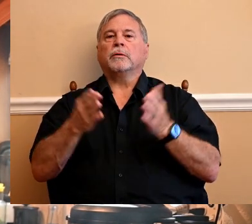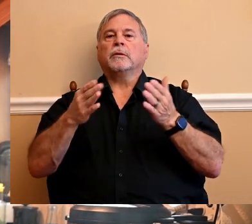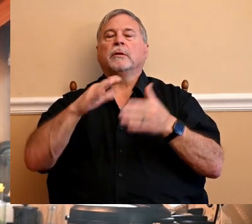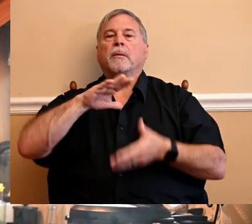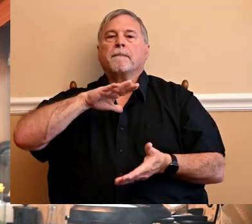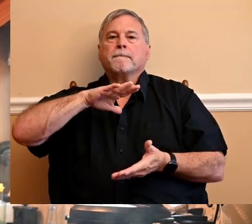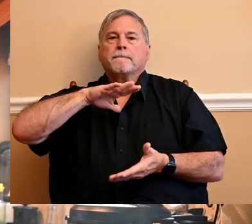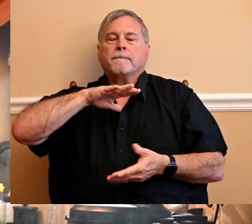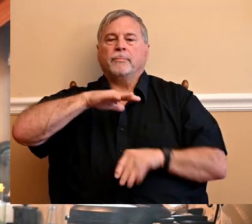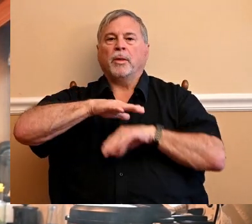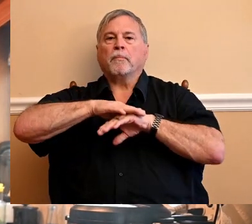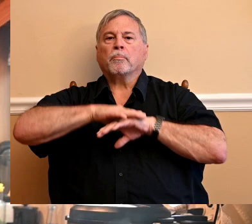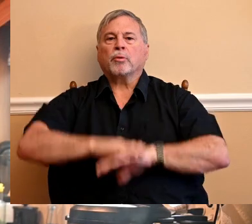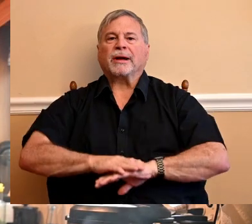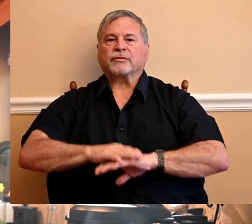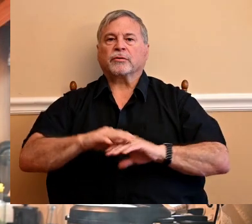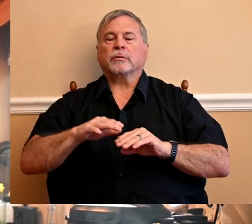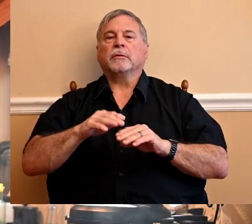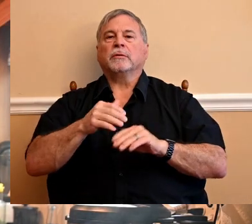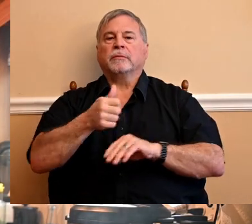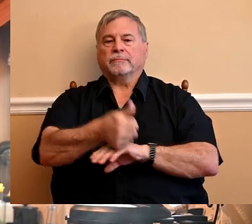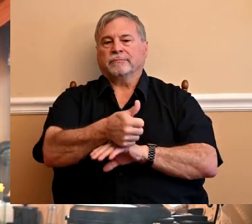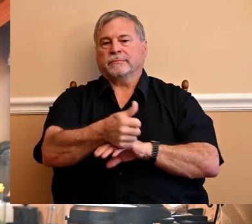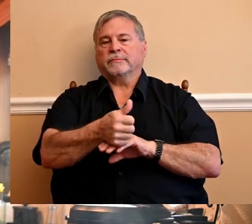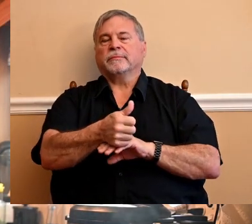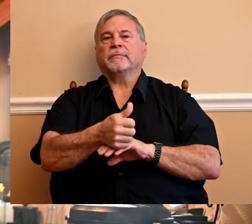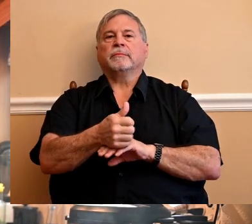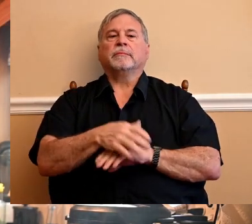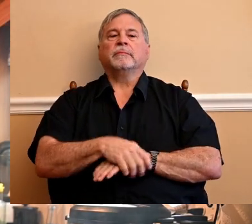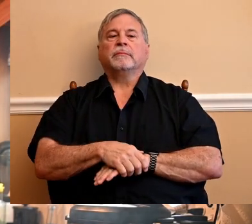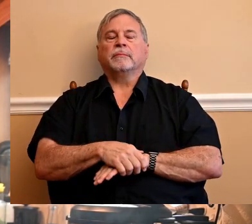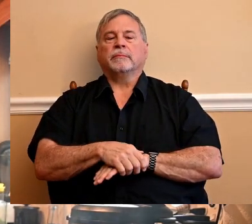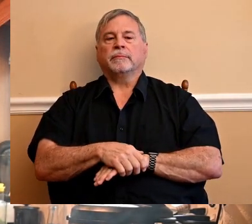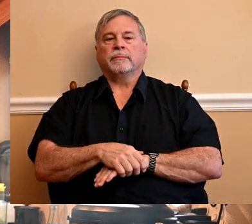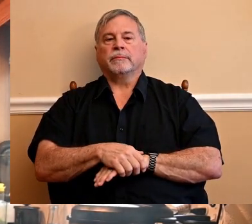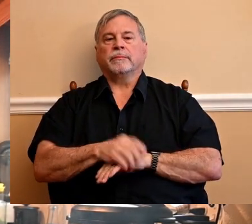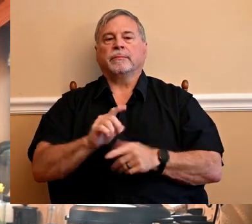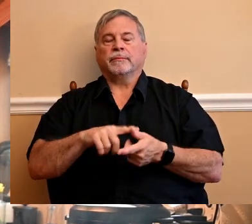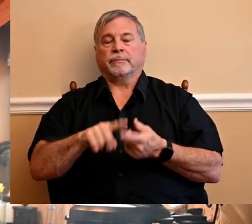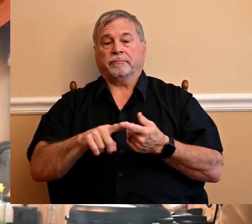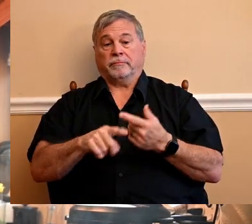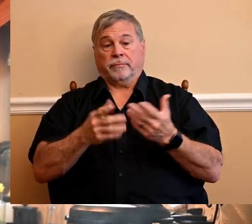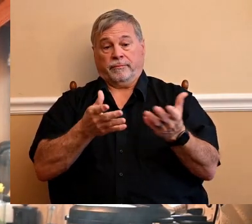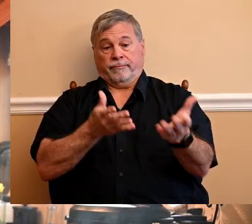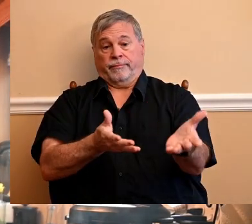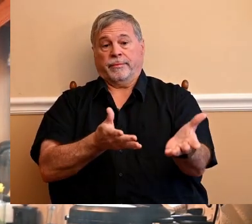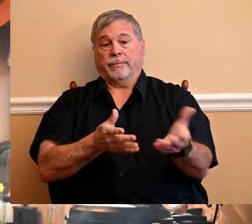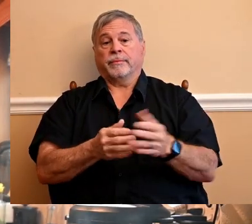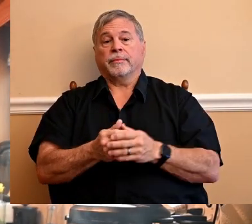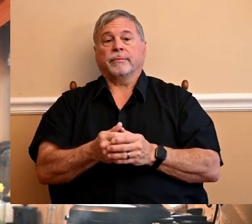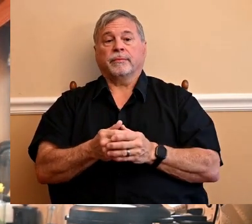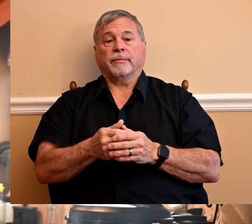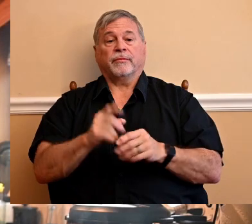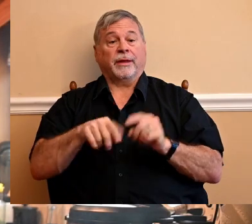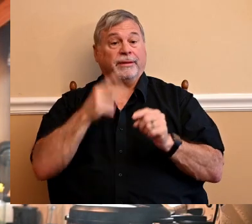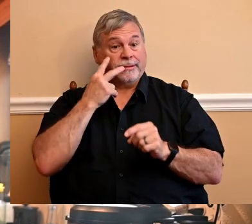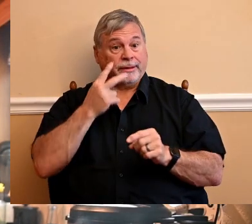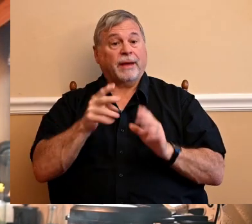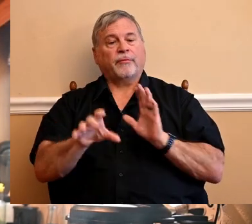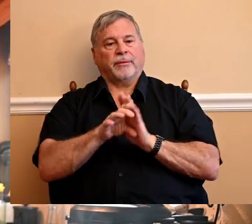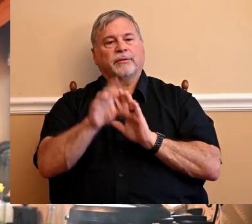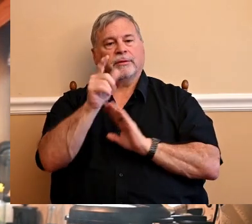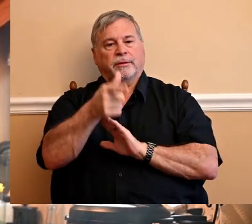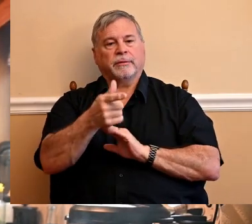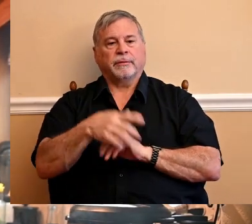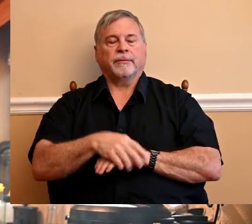manually depressurize it. And what you end up with is this. If you can't see this, I'll have a picture of it. But